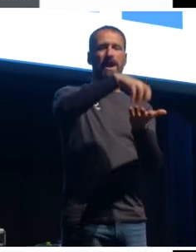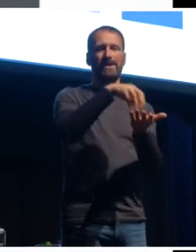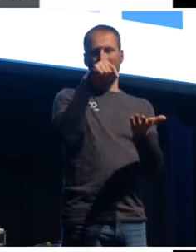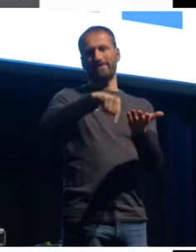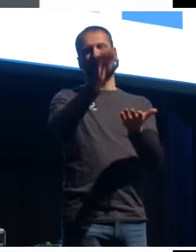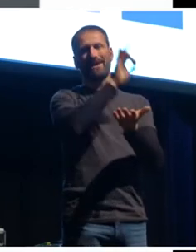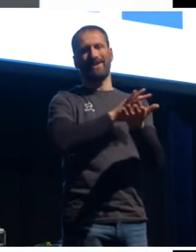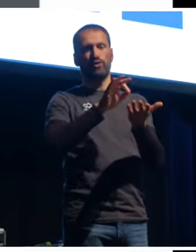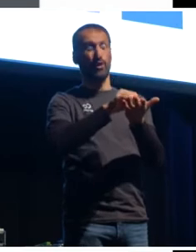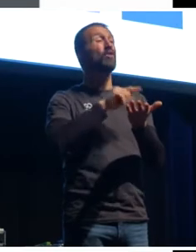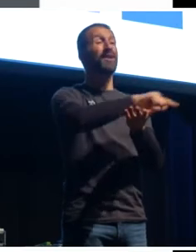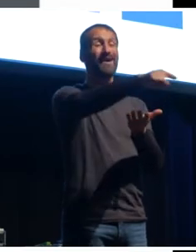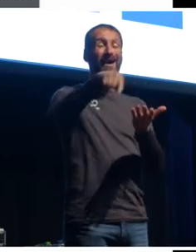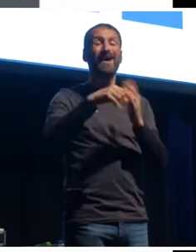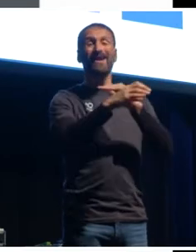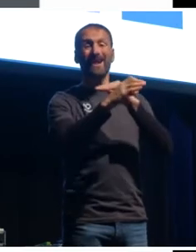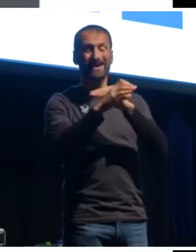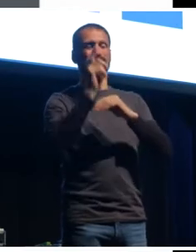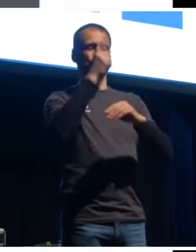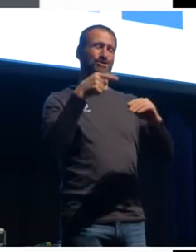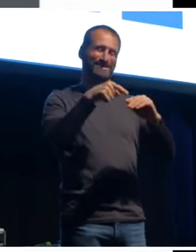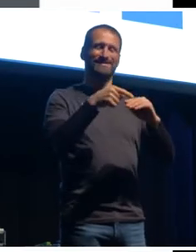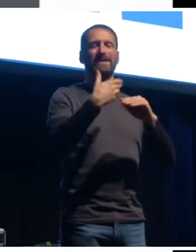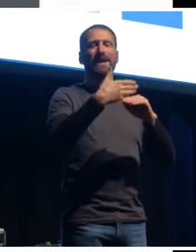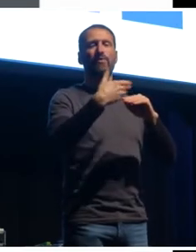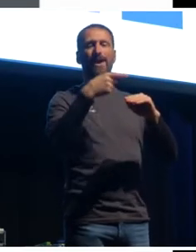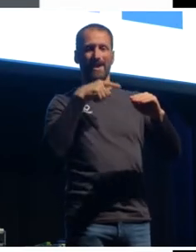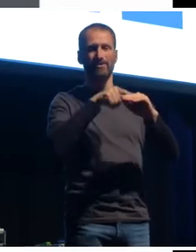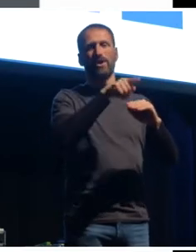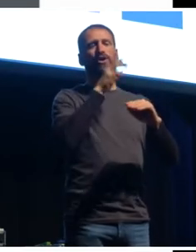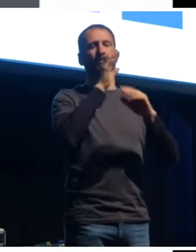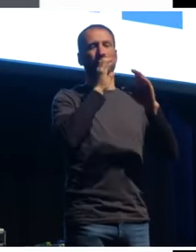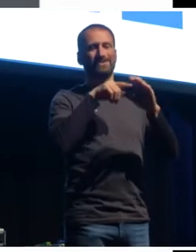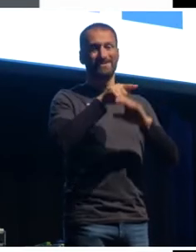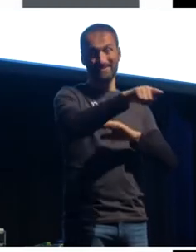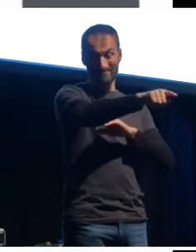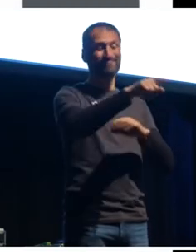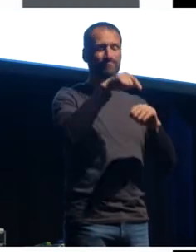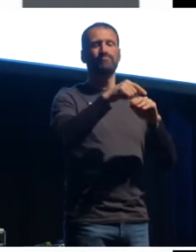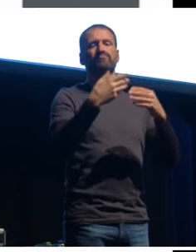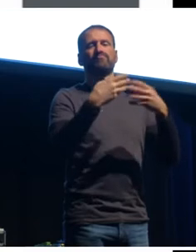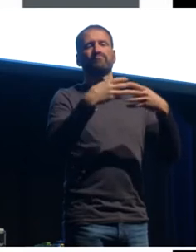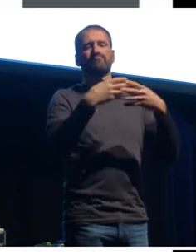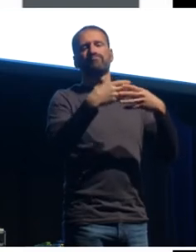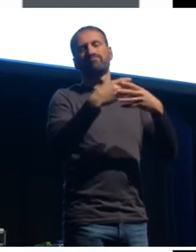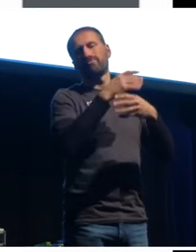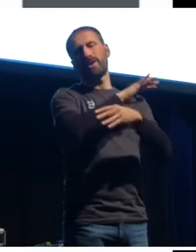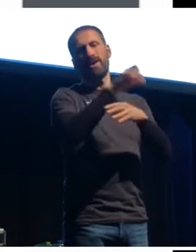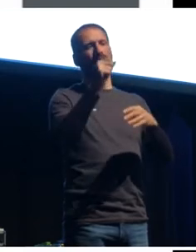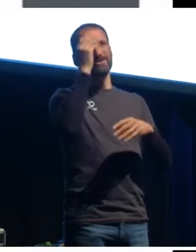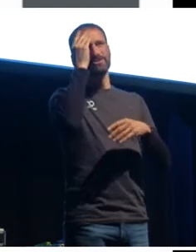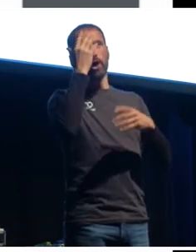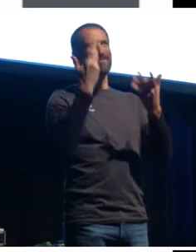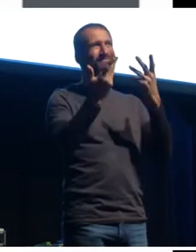have your clients communicate with that gateway, and you let that gateway deal with a lot of those cross-kerning concerns. So when you see a